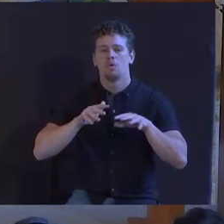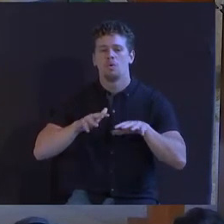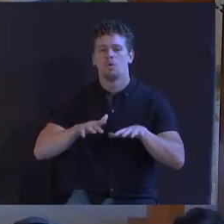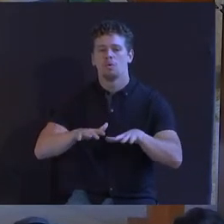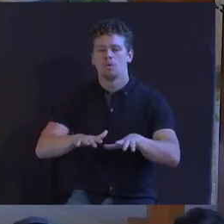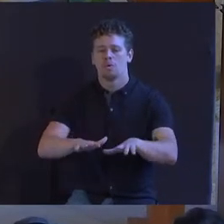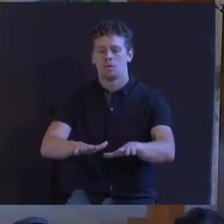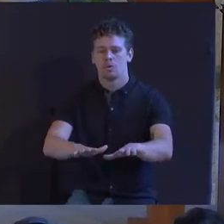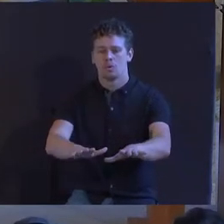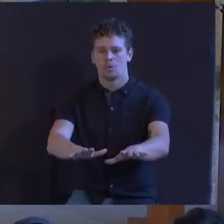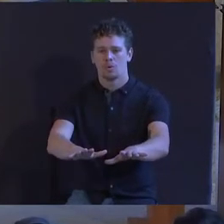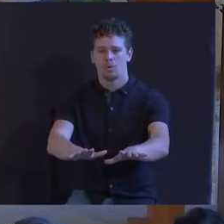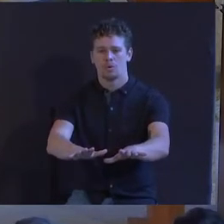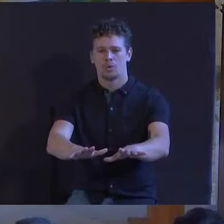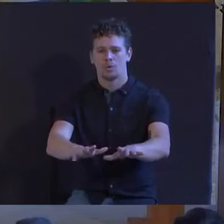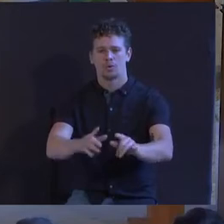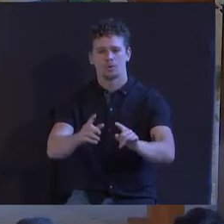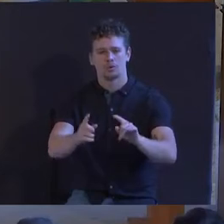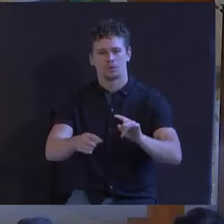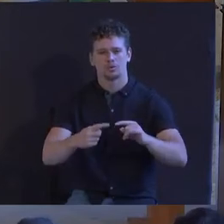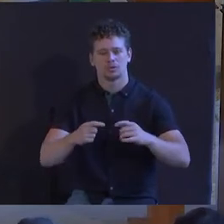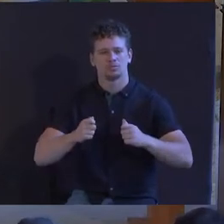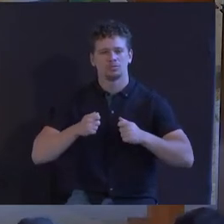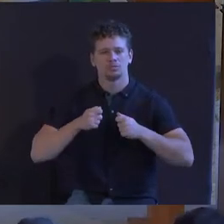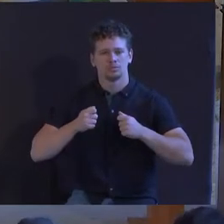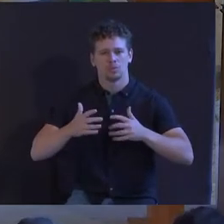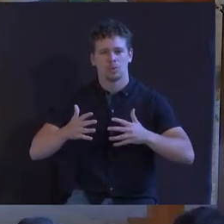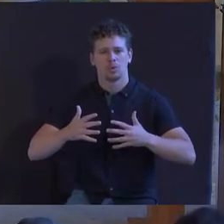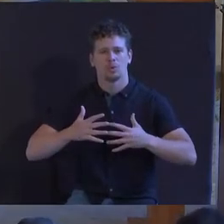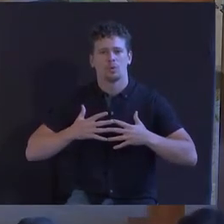allow the body to relax.